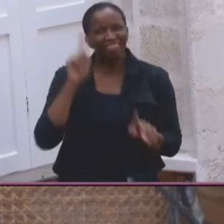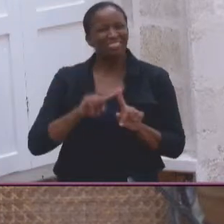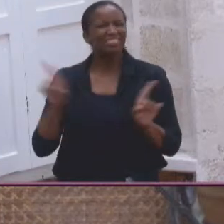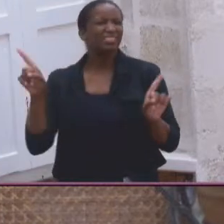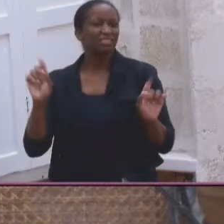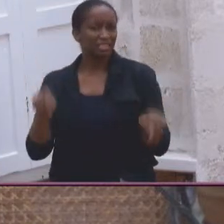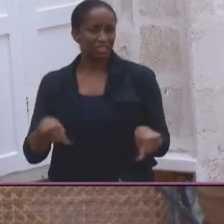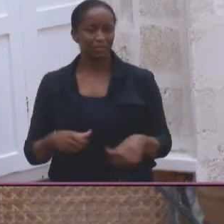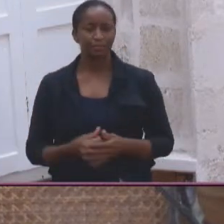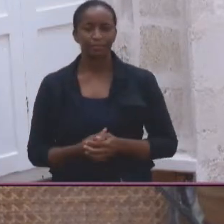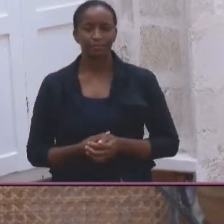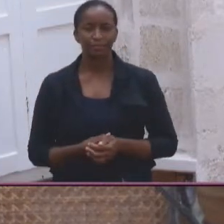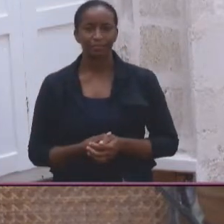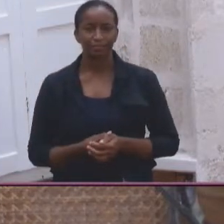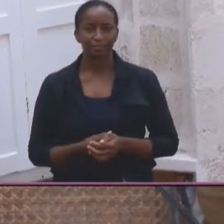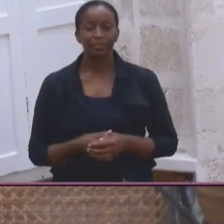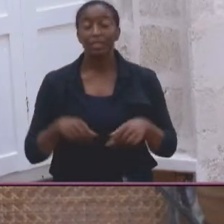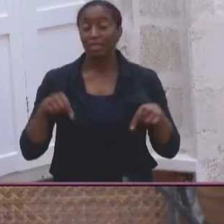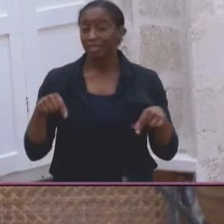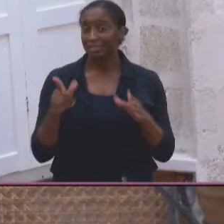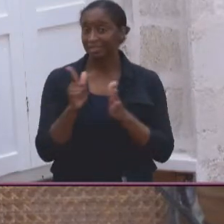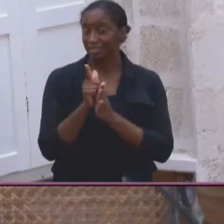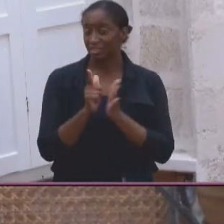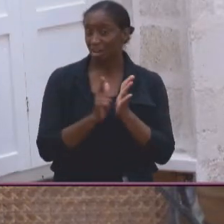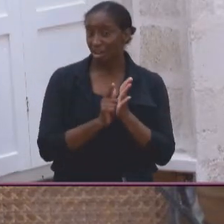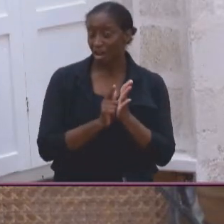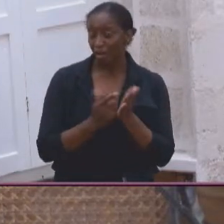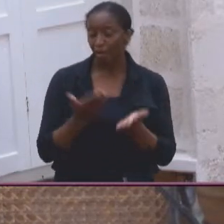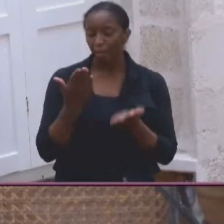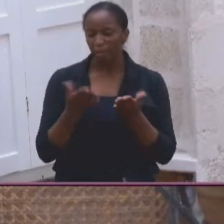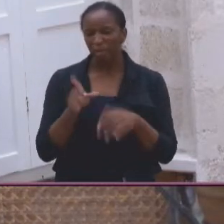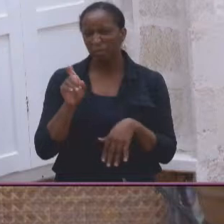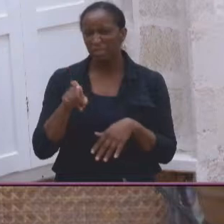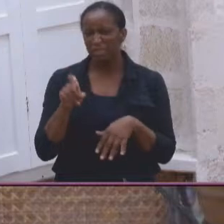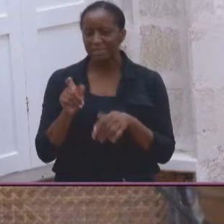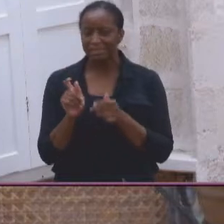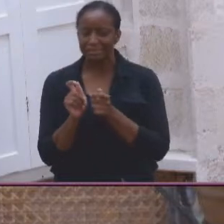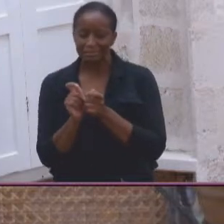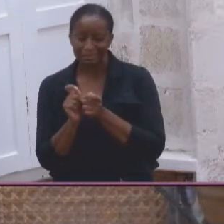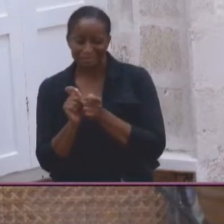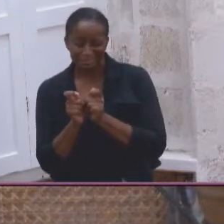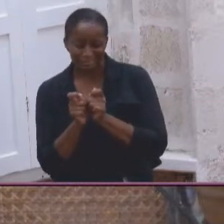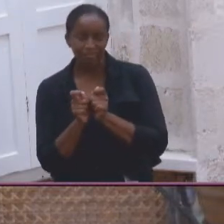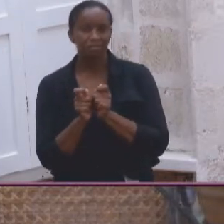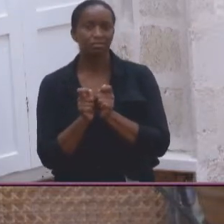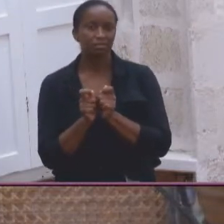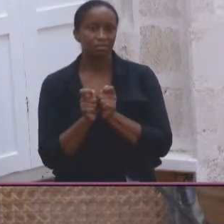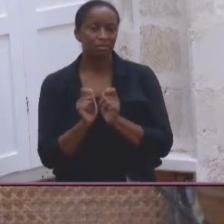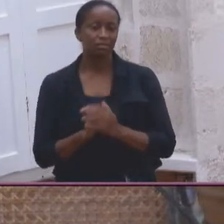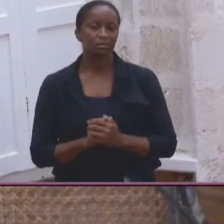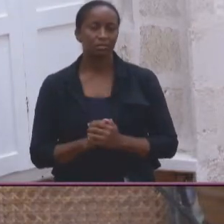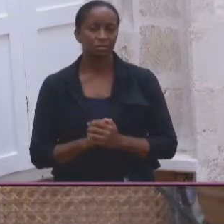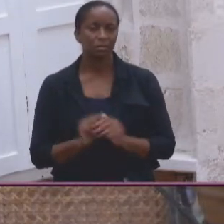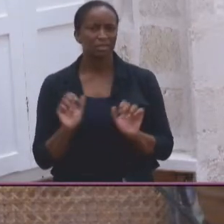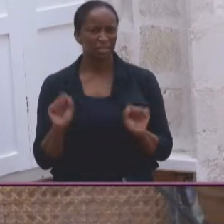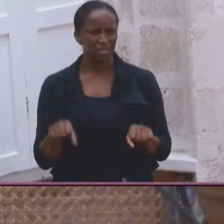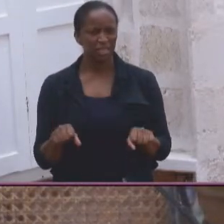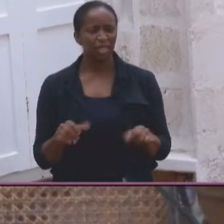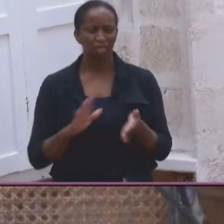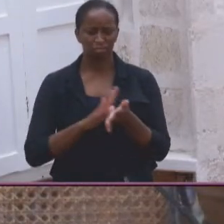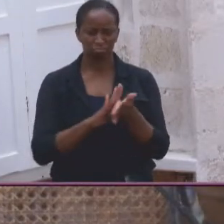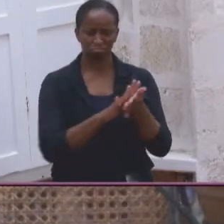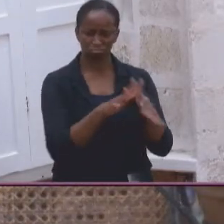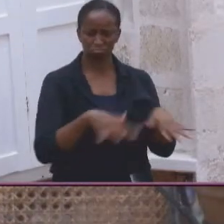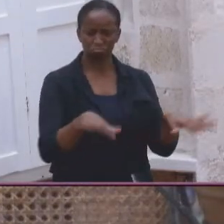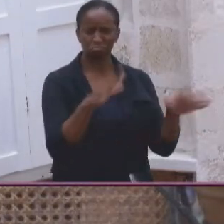teeth in order for it to be done, which comes to the ability of the environmental health